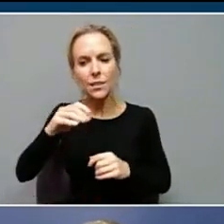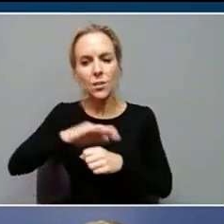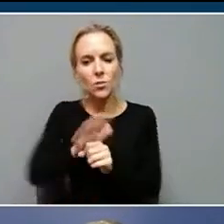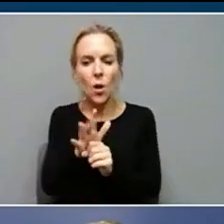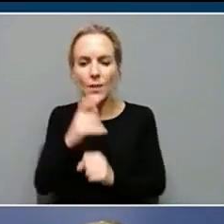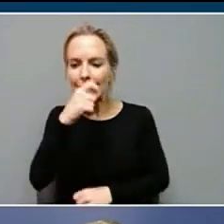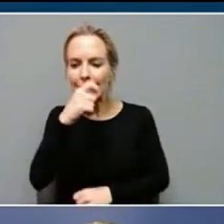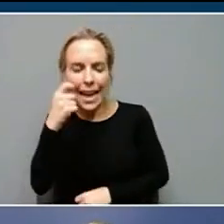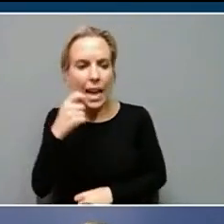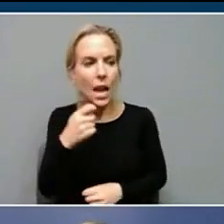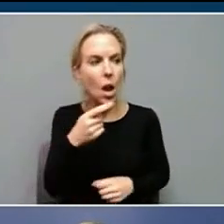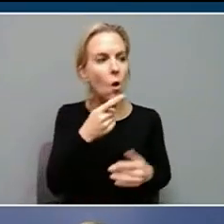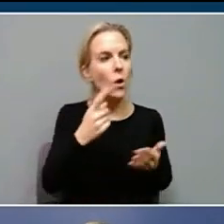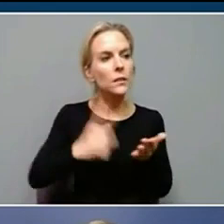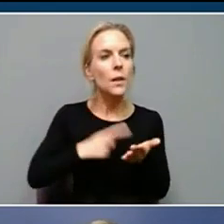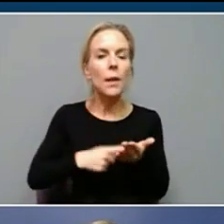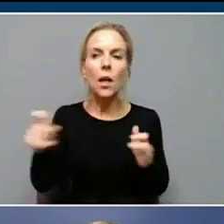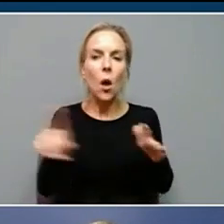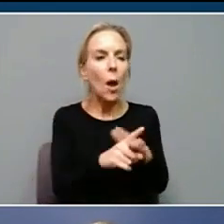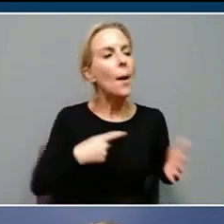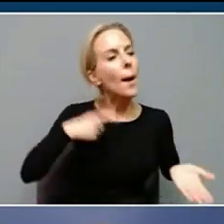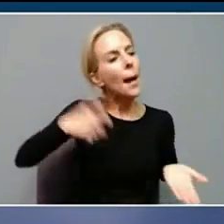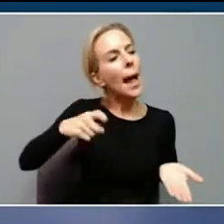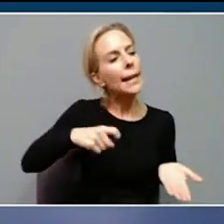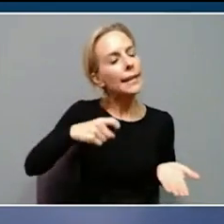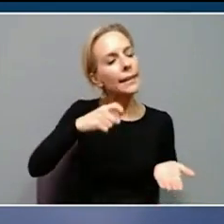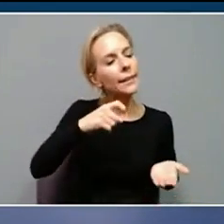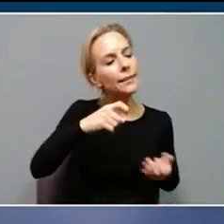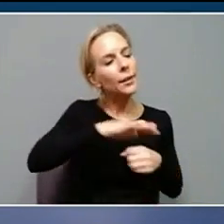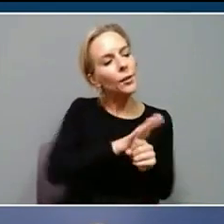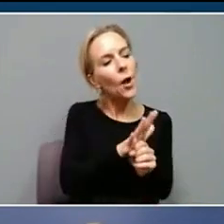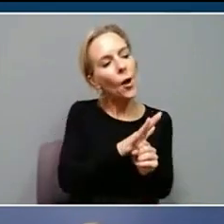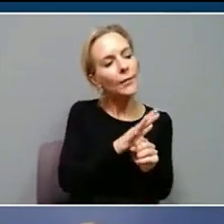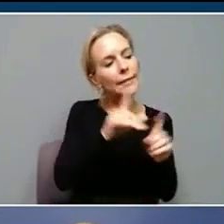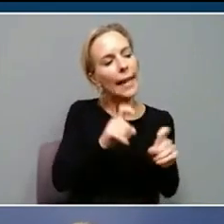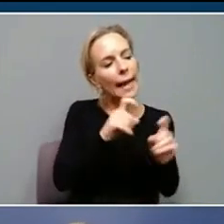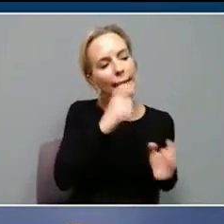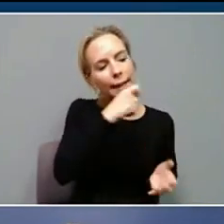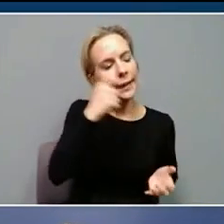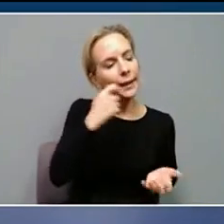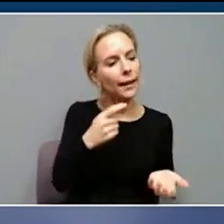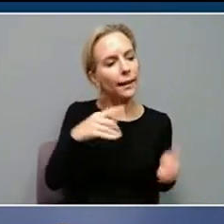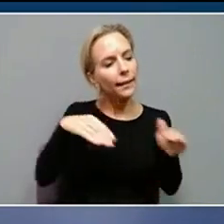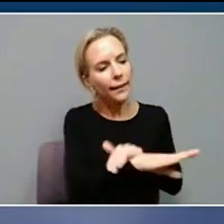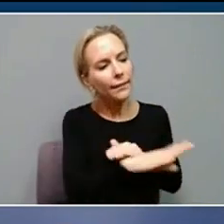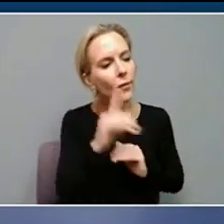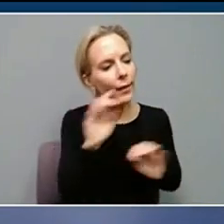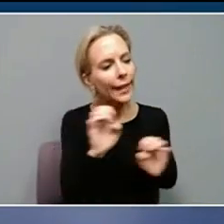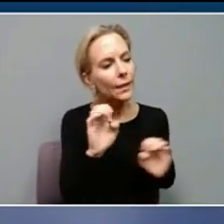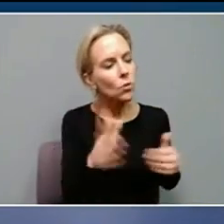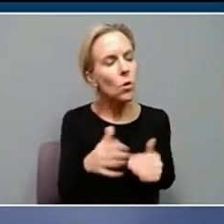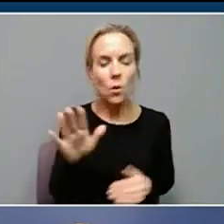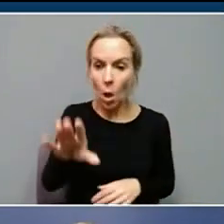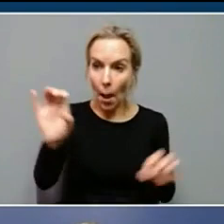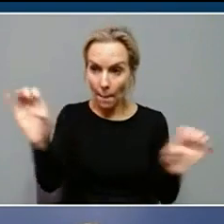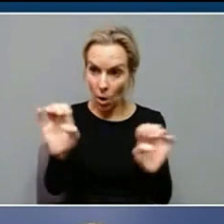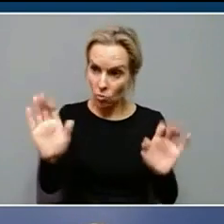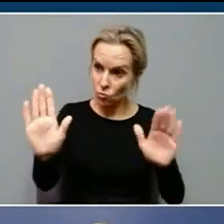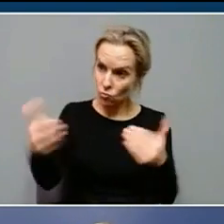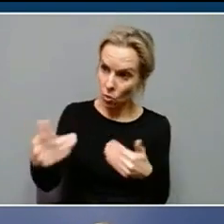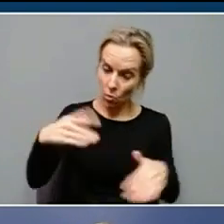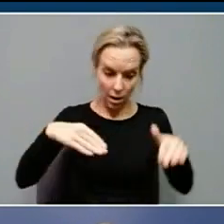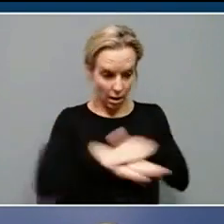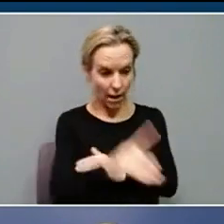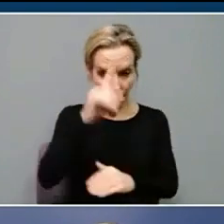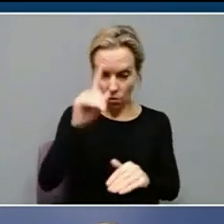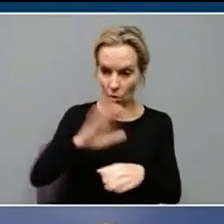the next weekend and you need a COVID test for that. While the emergency room is not the place to go for a COVID test,